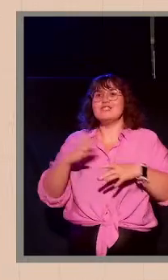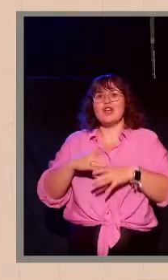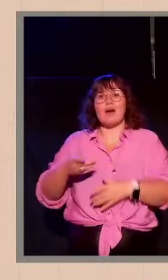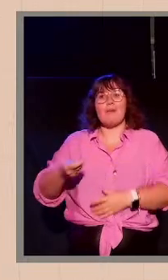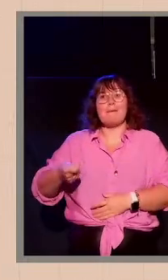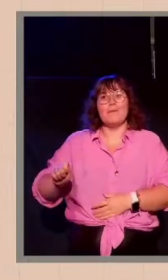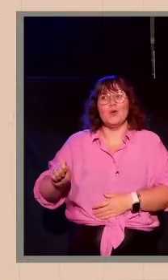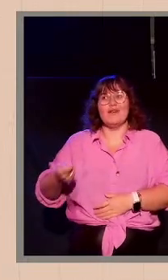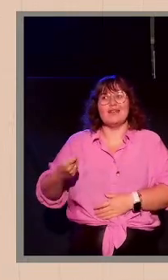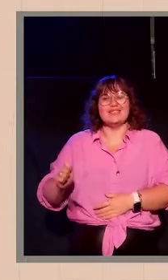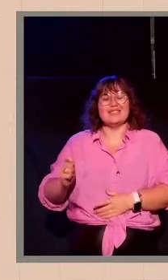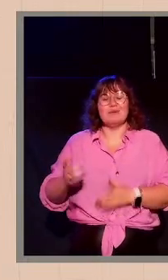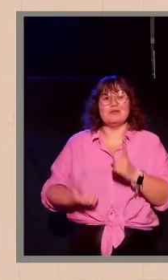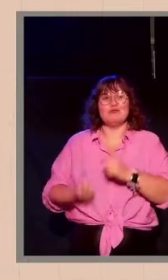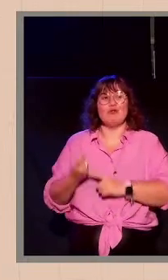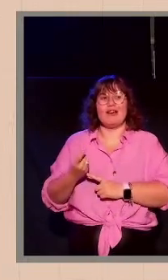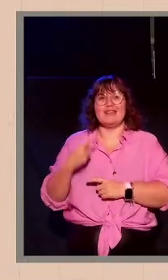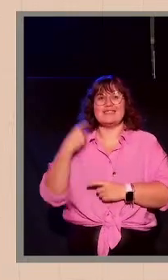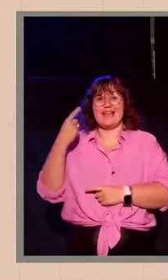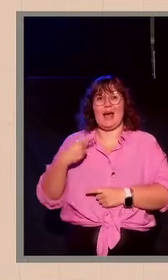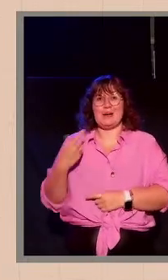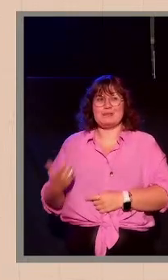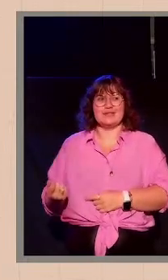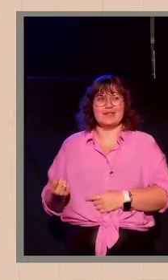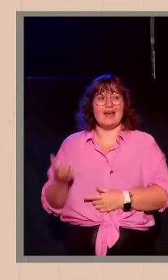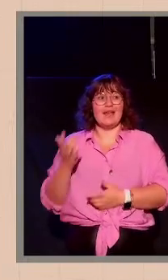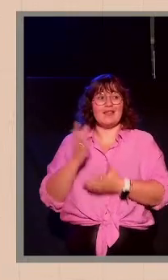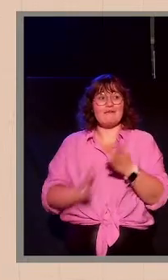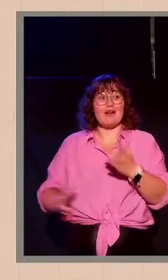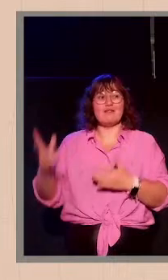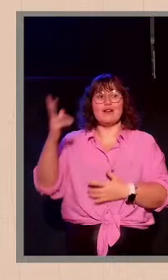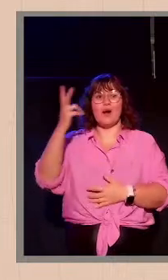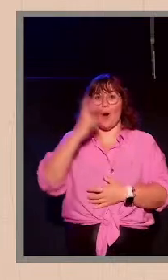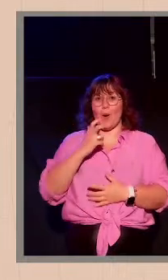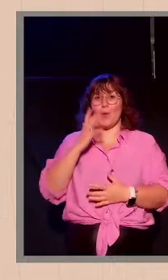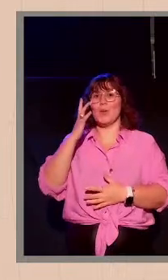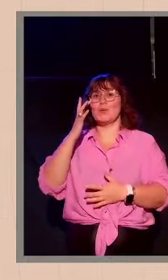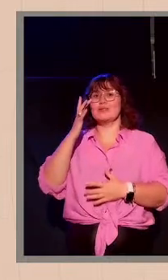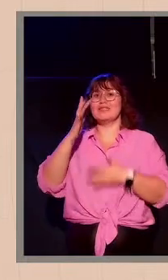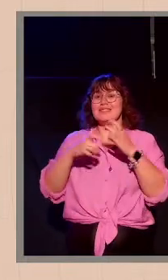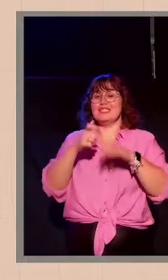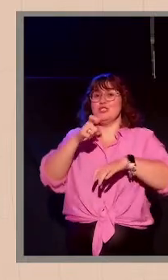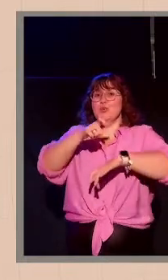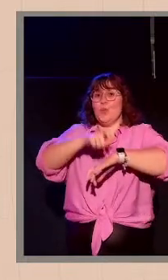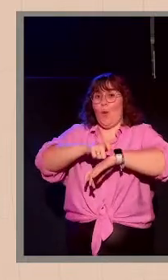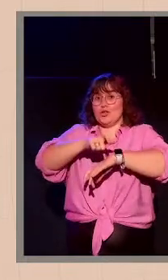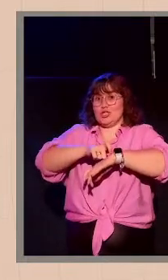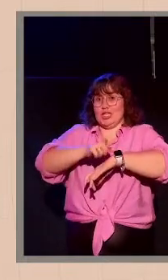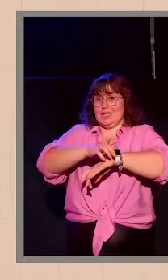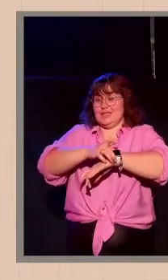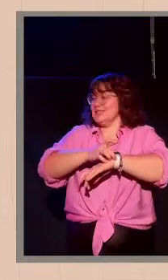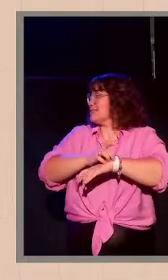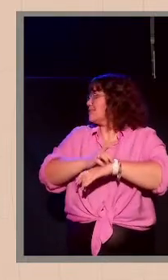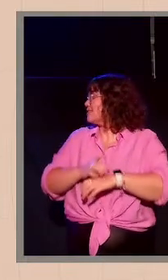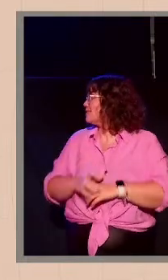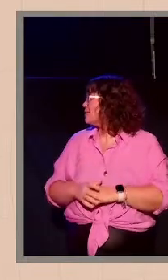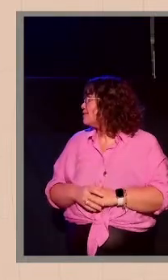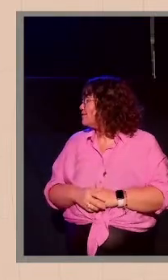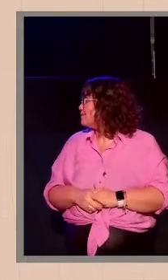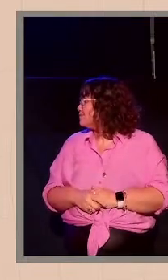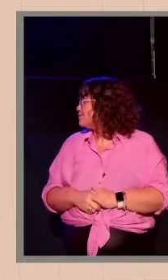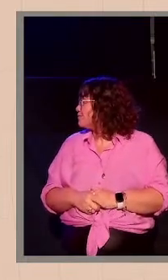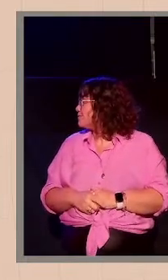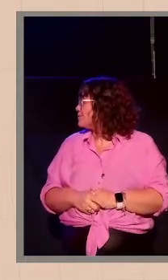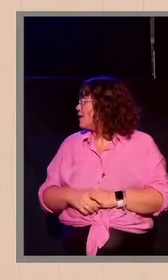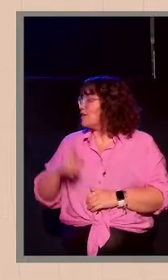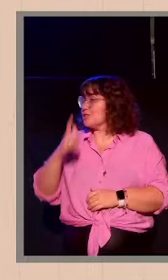well. These are actual very old digital watches. I've just 3D printed a case around them. So